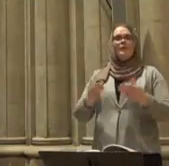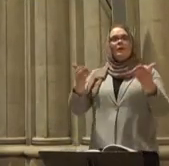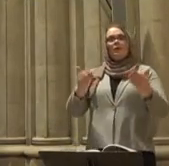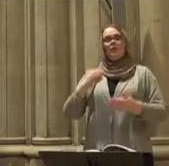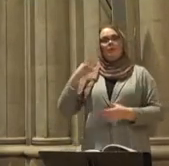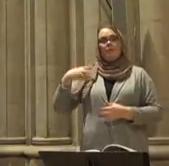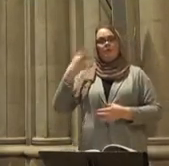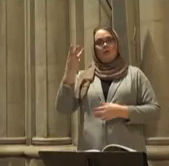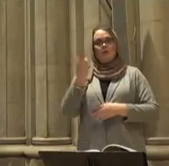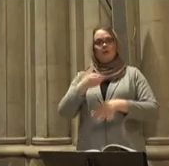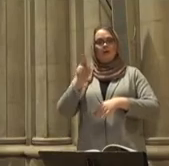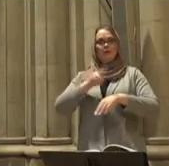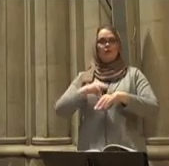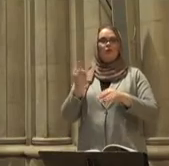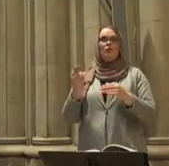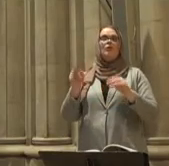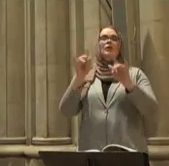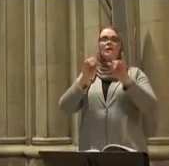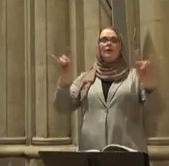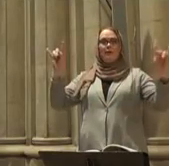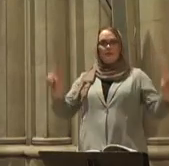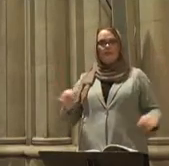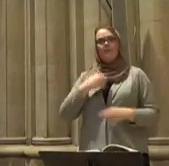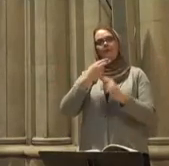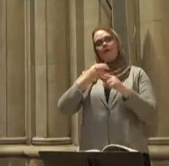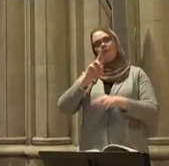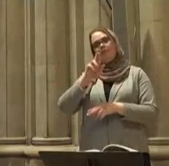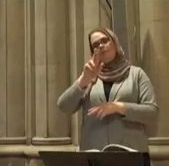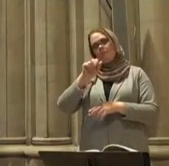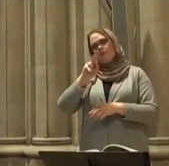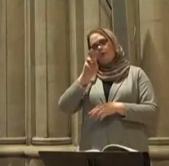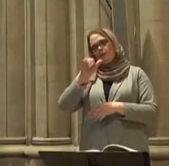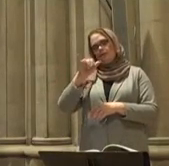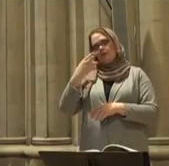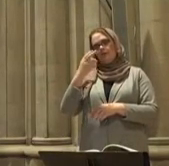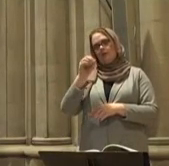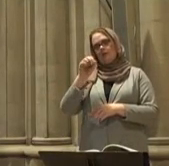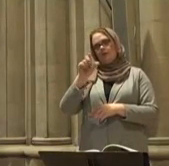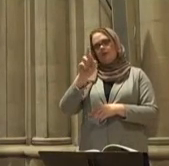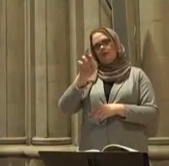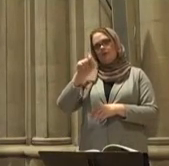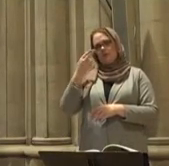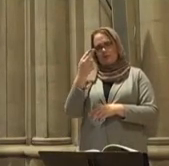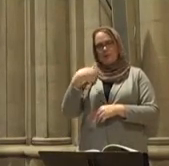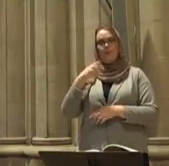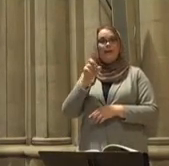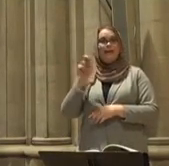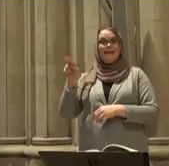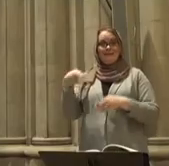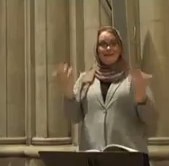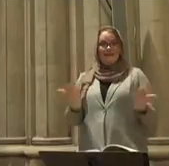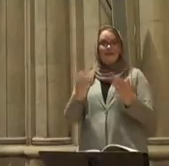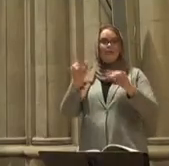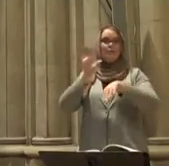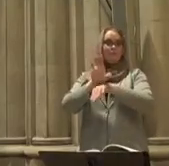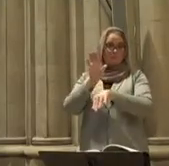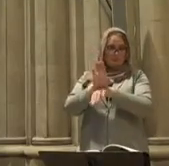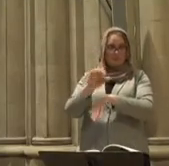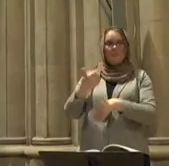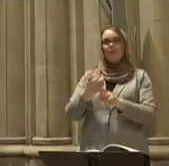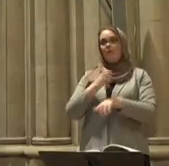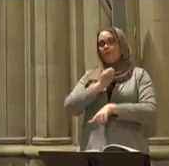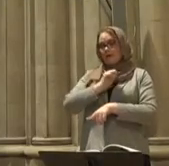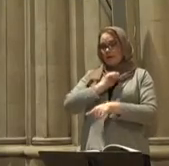Welcome to Washington National Cathedral. My name's Randy Hollerith. I'm the Dean of the Cathedral. And on behalf of Mary Ann Buddy, the Bishop